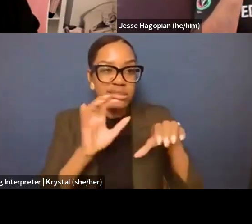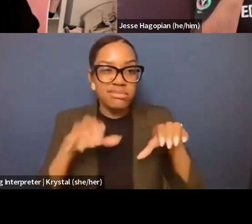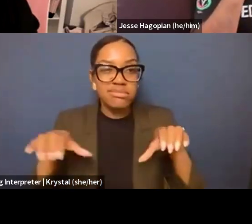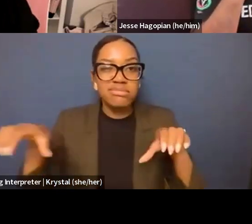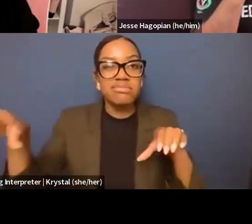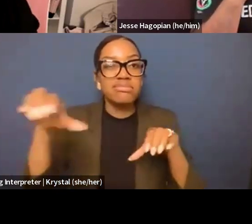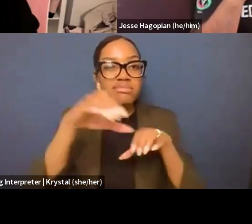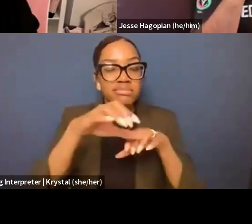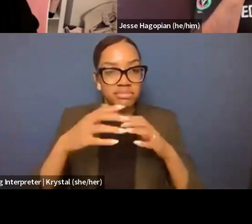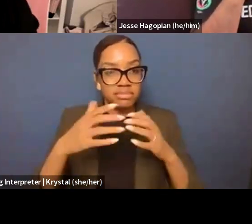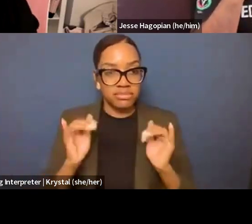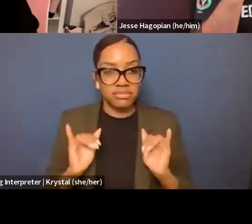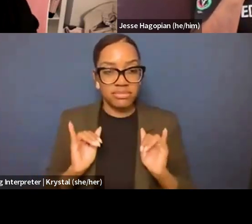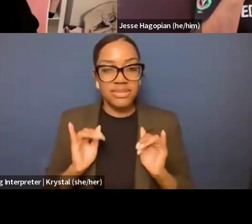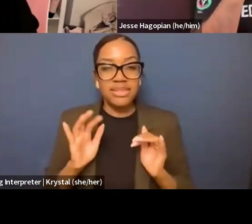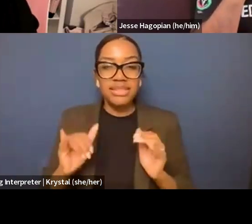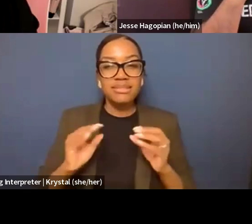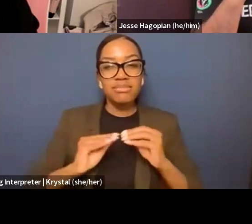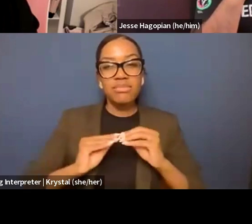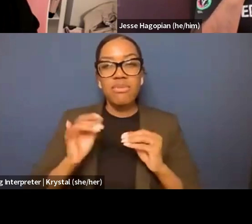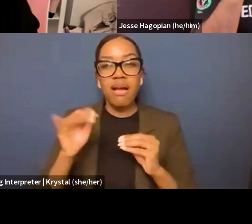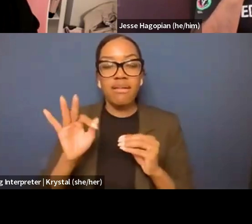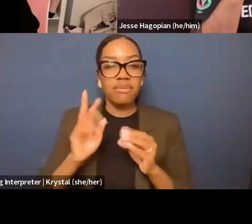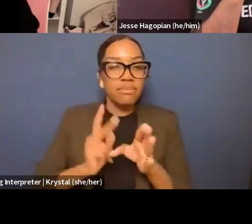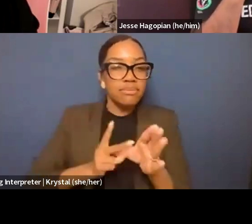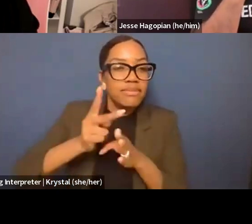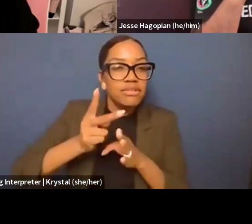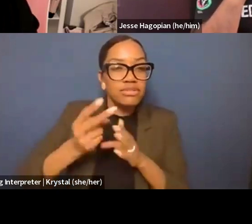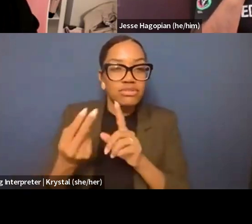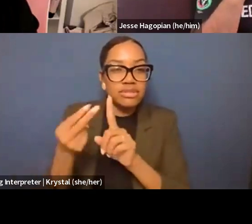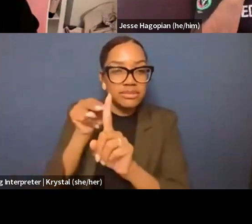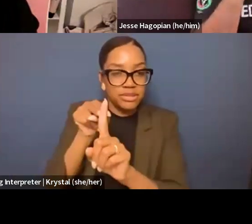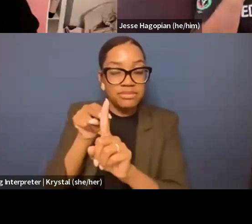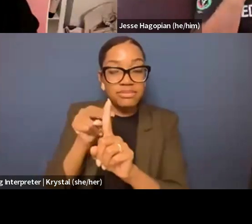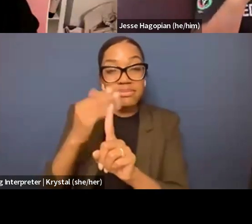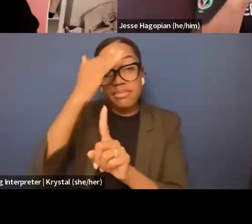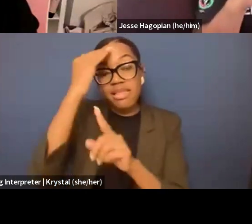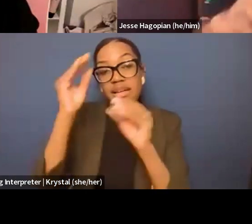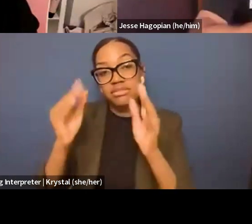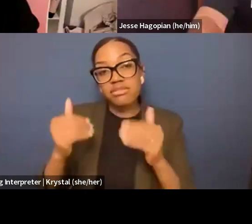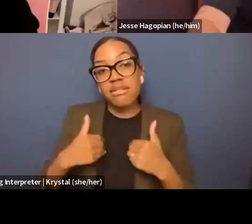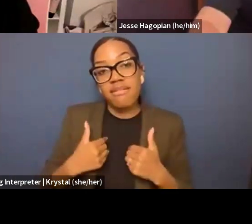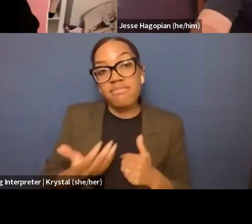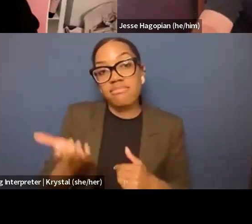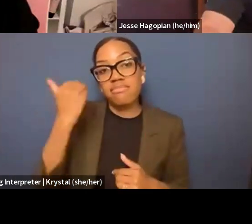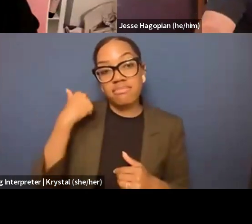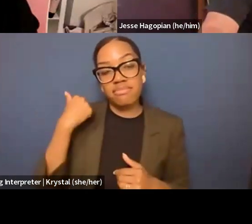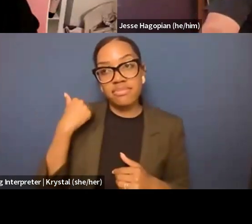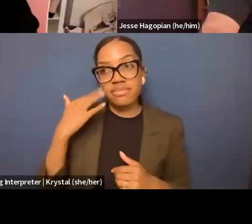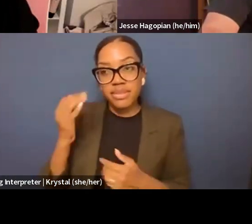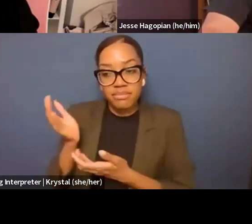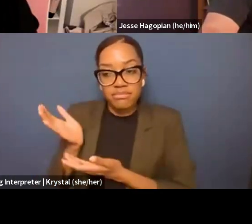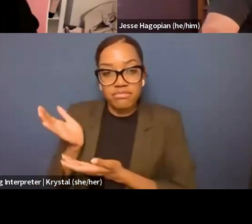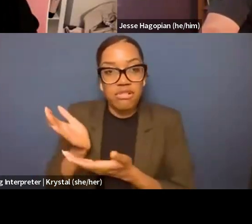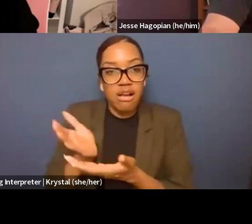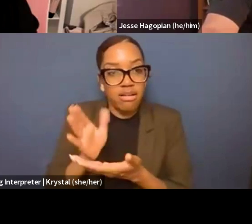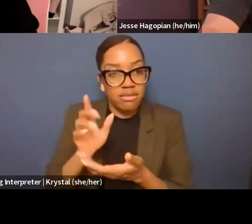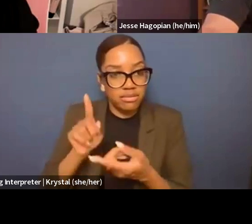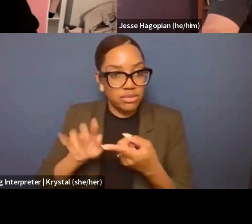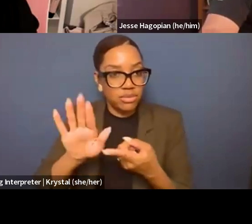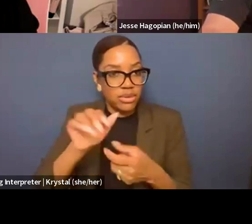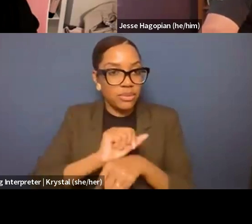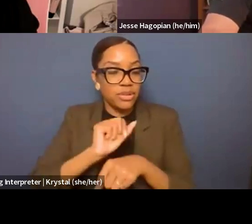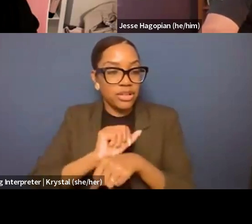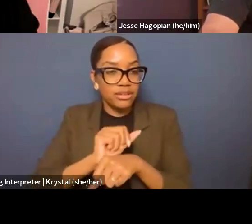a kind of a professional disposition that Black teachers had that they brought to their work, because they understood the vocation of teaching to